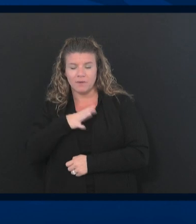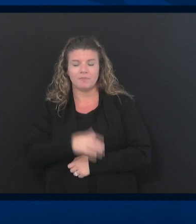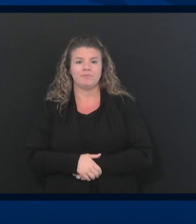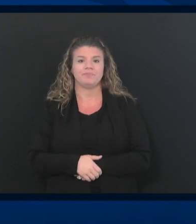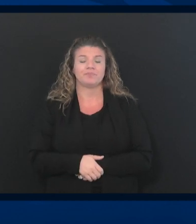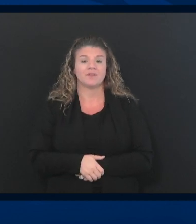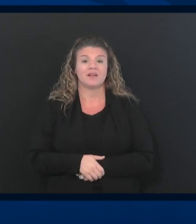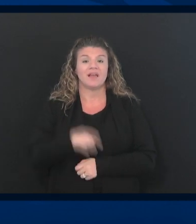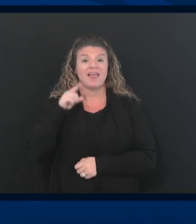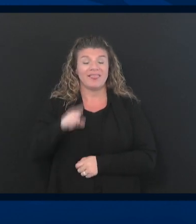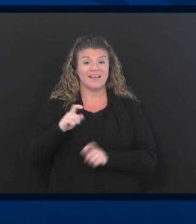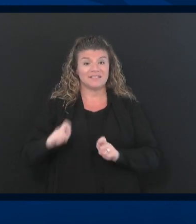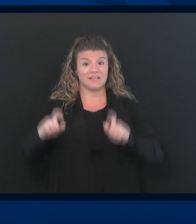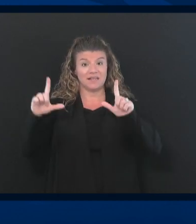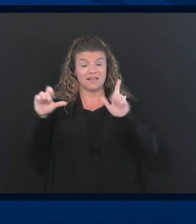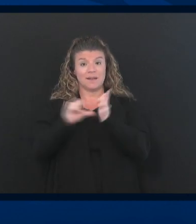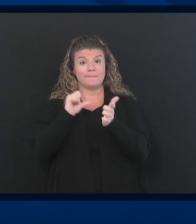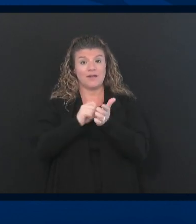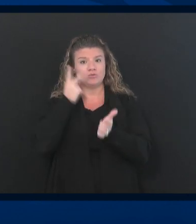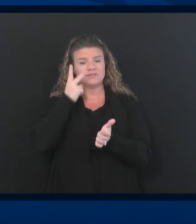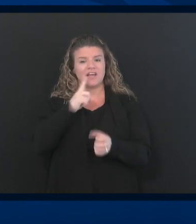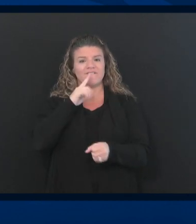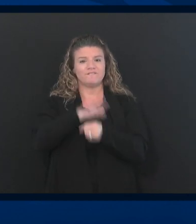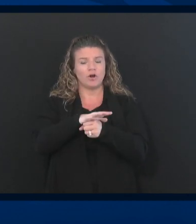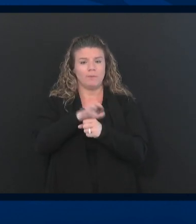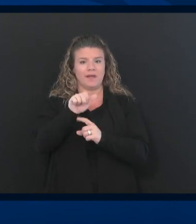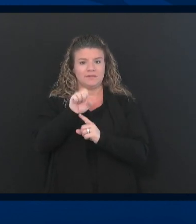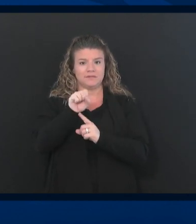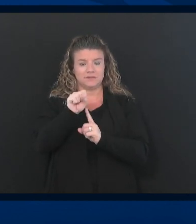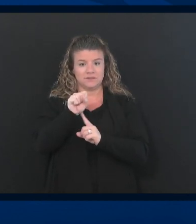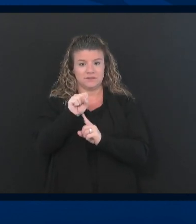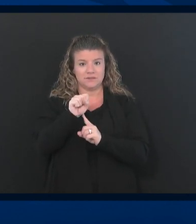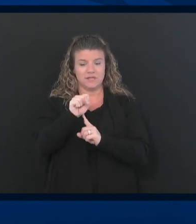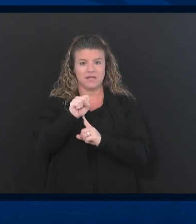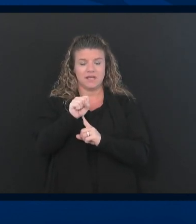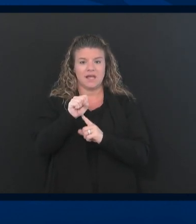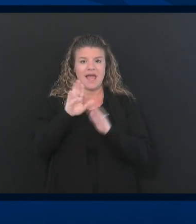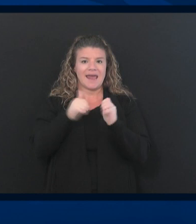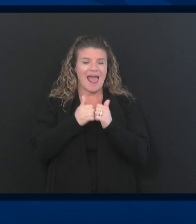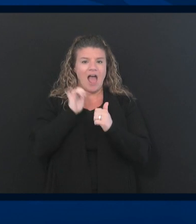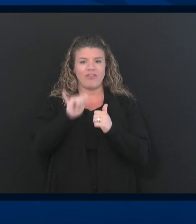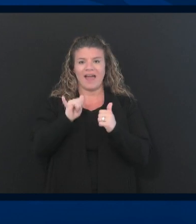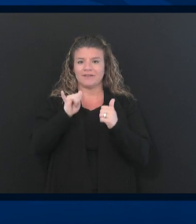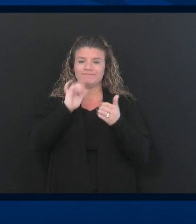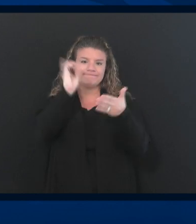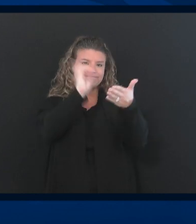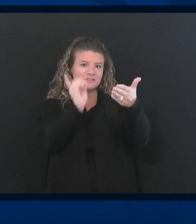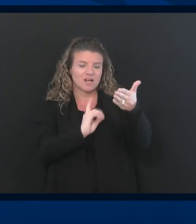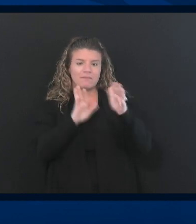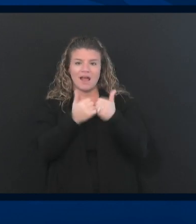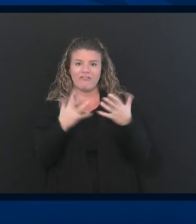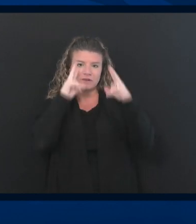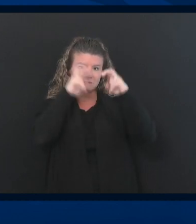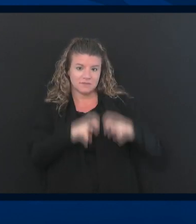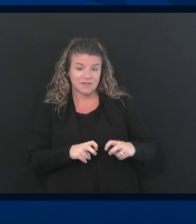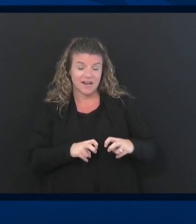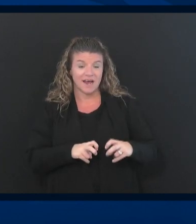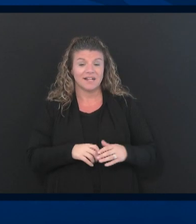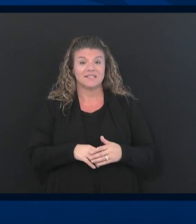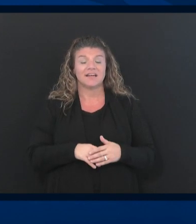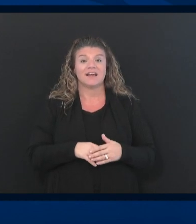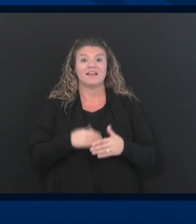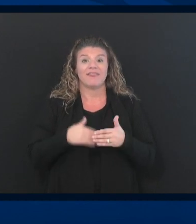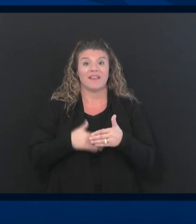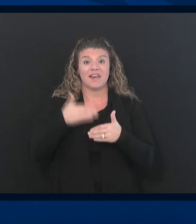is the page that looks at our confirmed cases and what the demographics of those are. If we go to the next